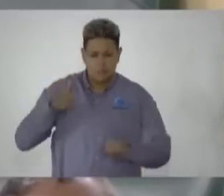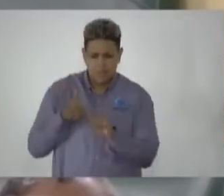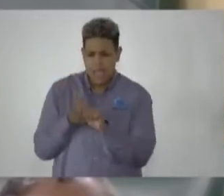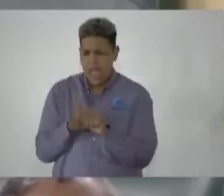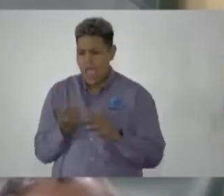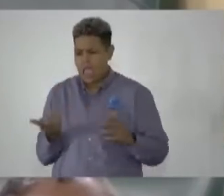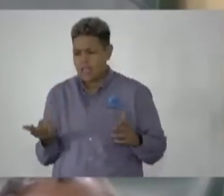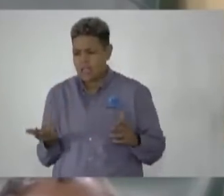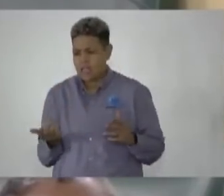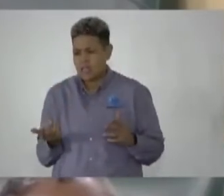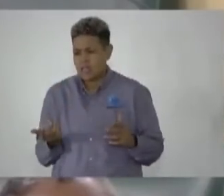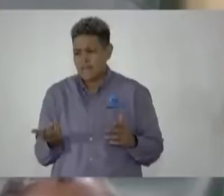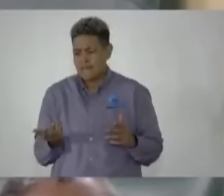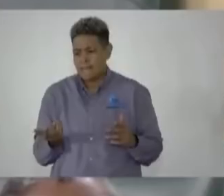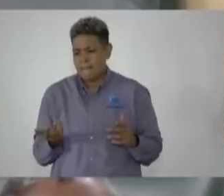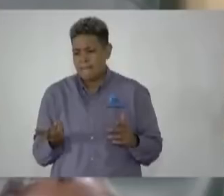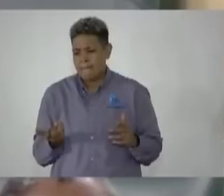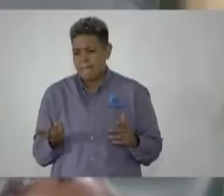of the